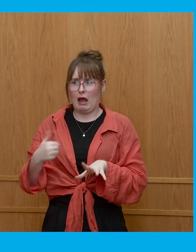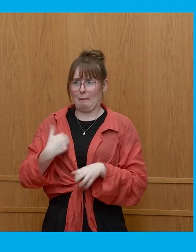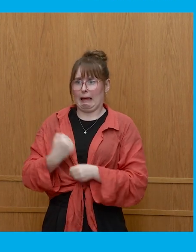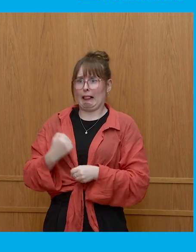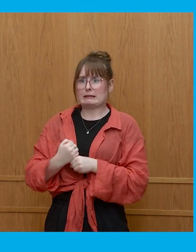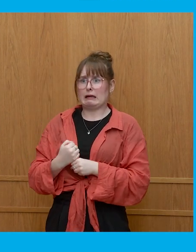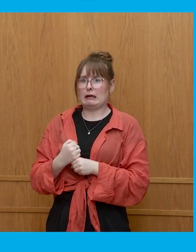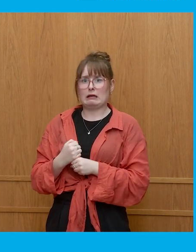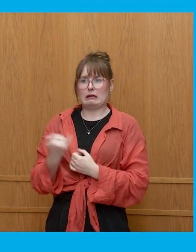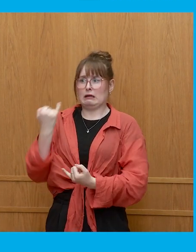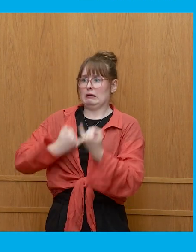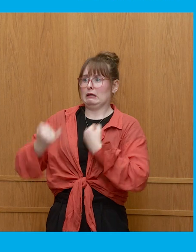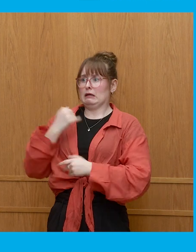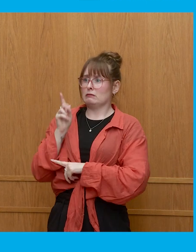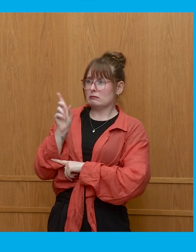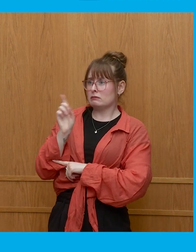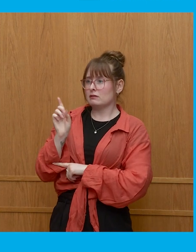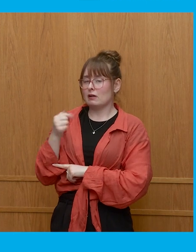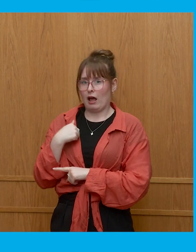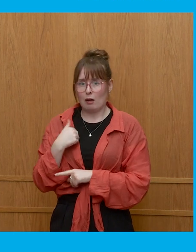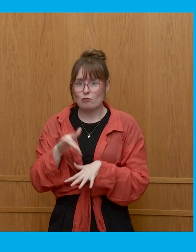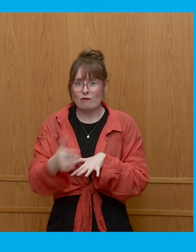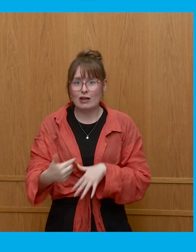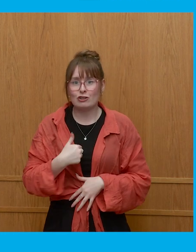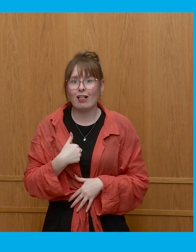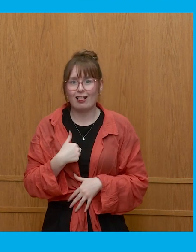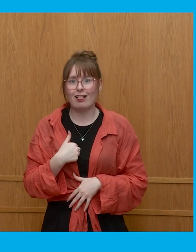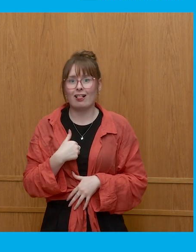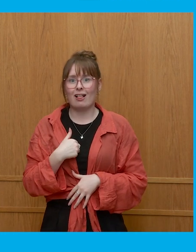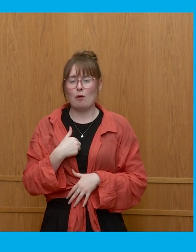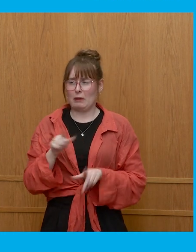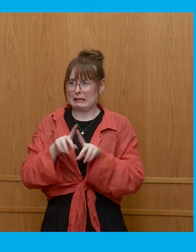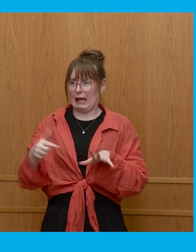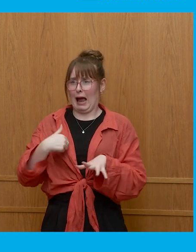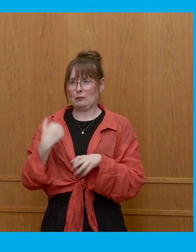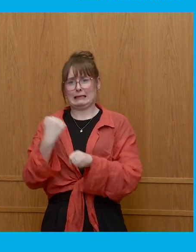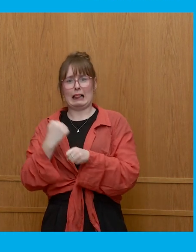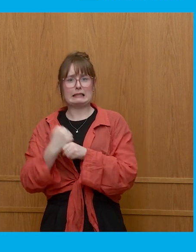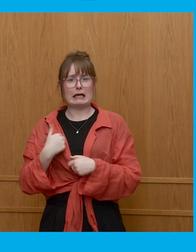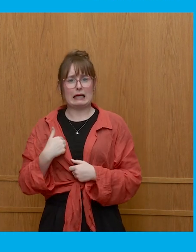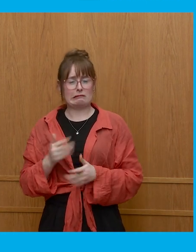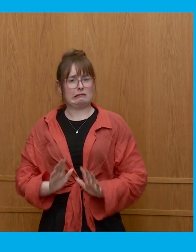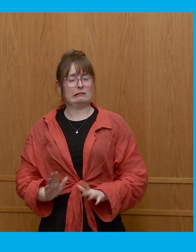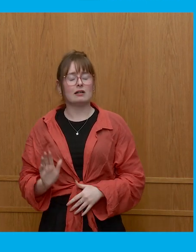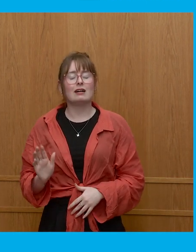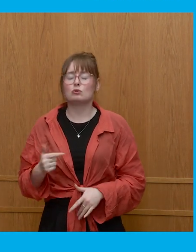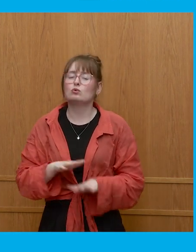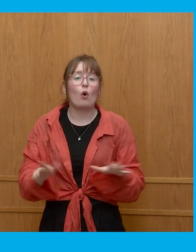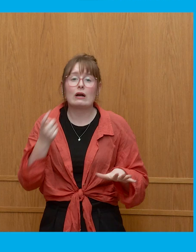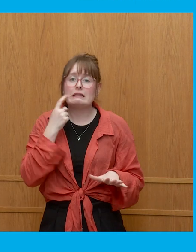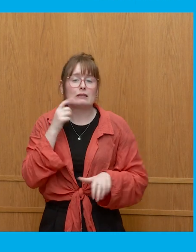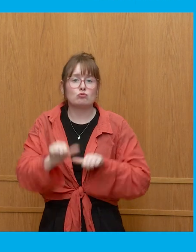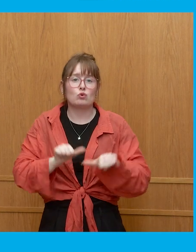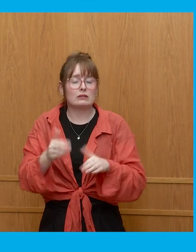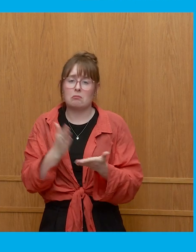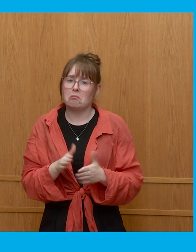instead of being good professionals. We were guilty people. So this was not easy, and